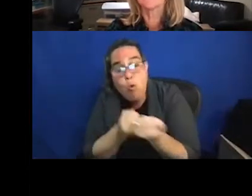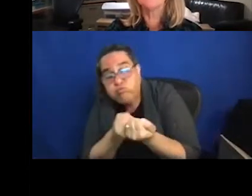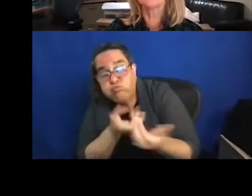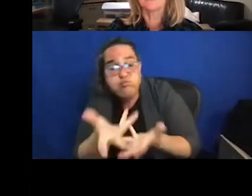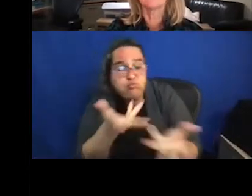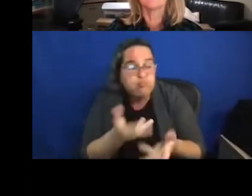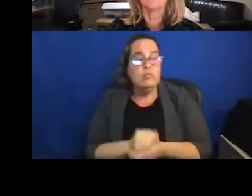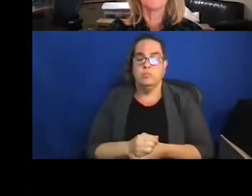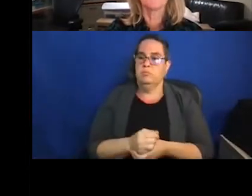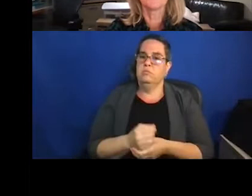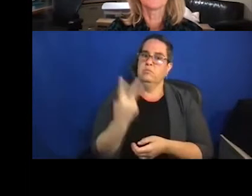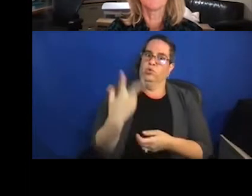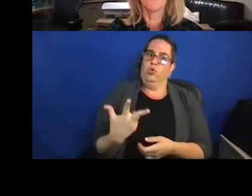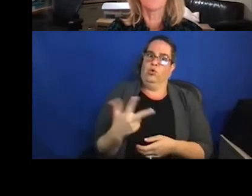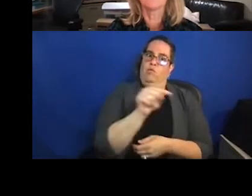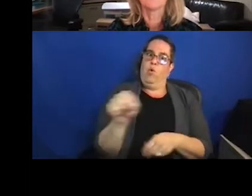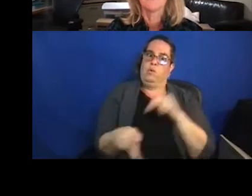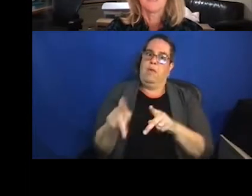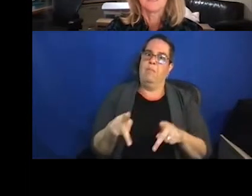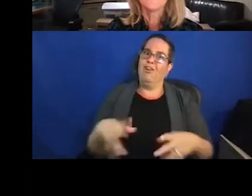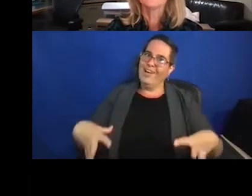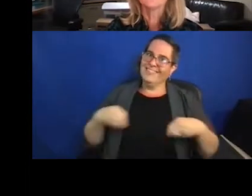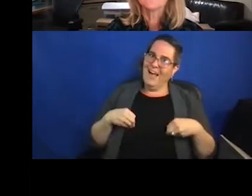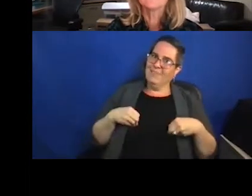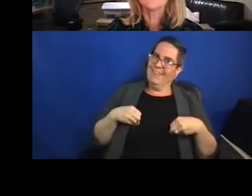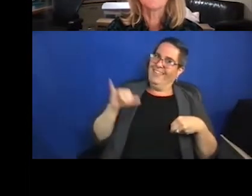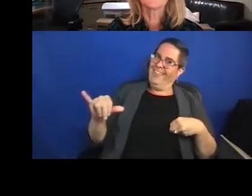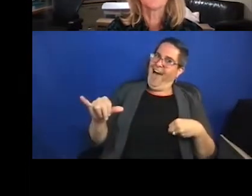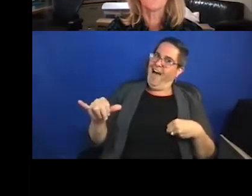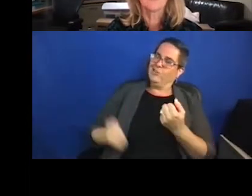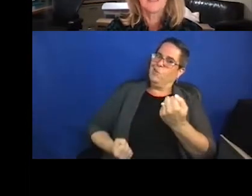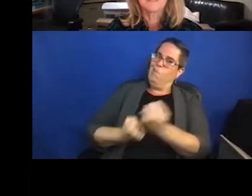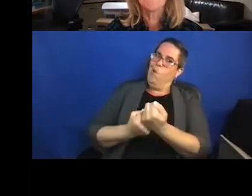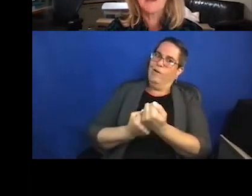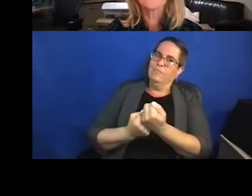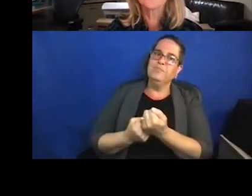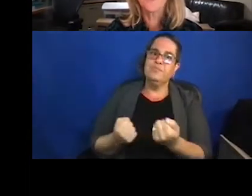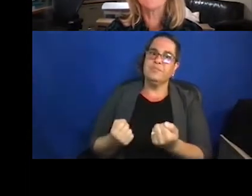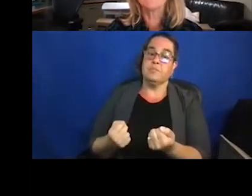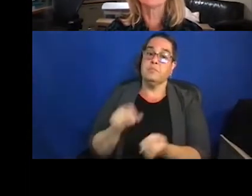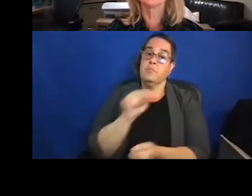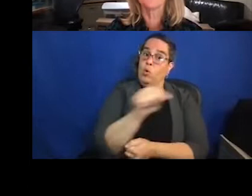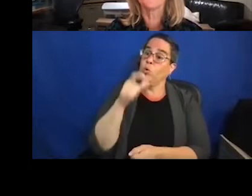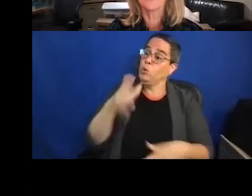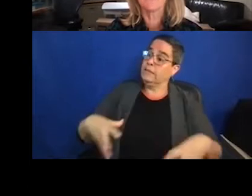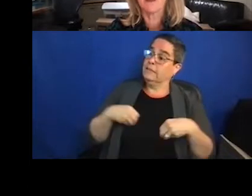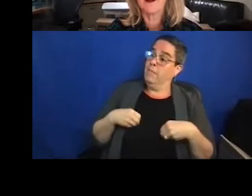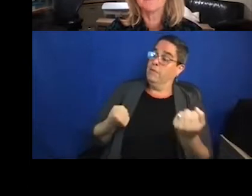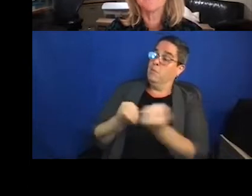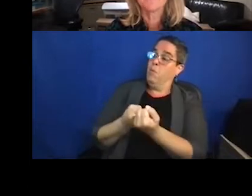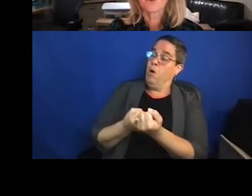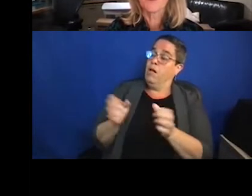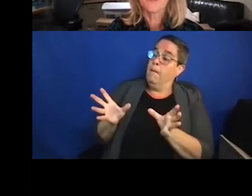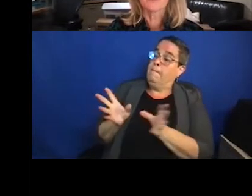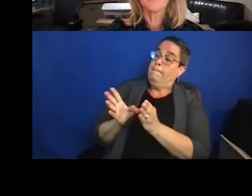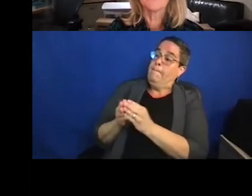them address another sort of cardiovascular risk factor like weight loss or getting some exercise. And in the end, 2/3